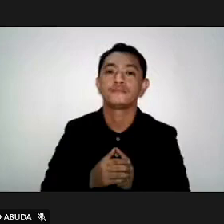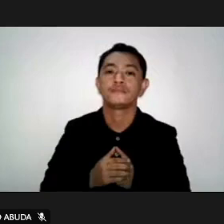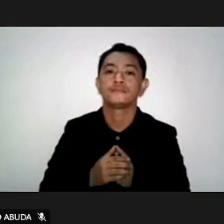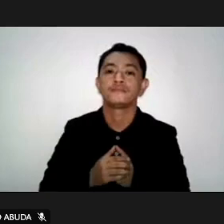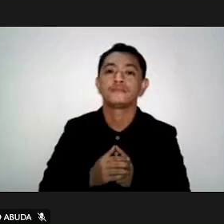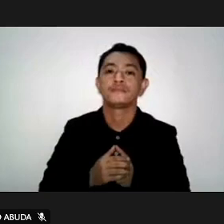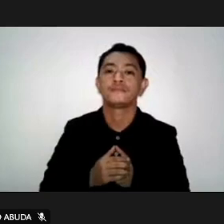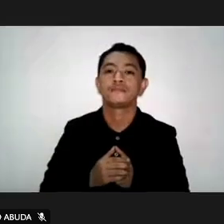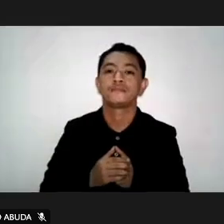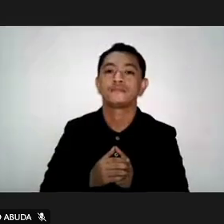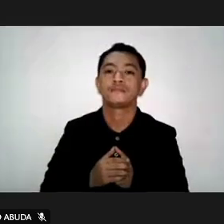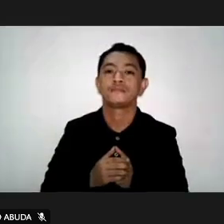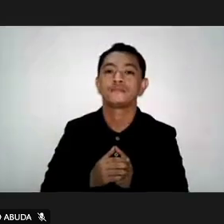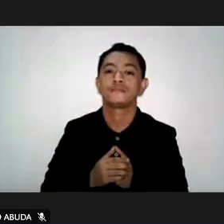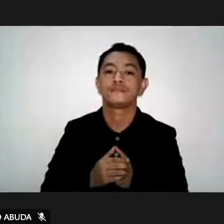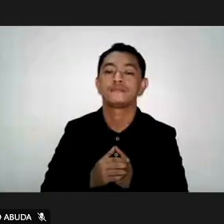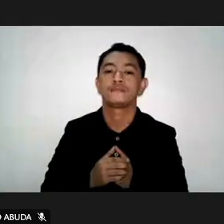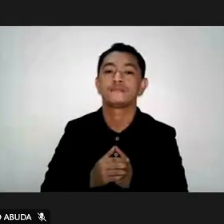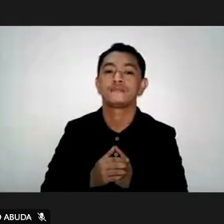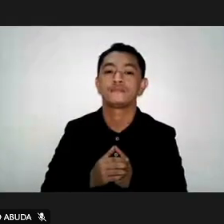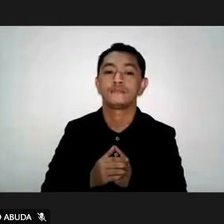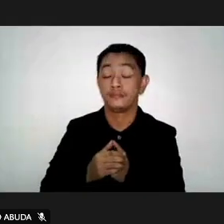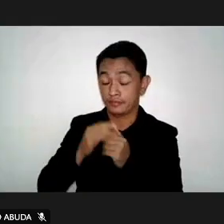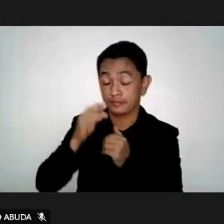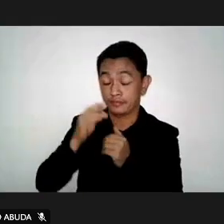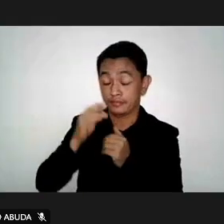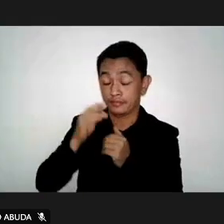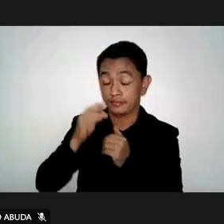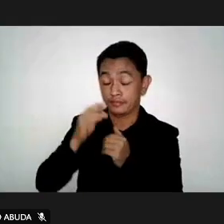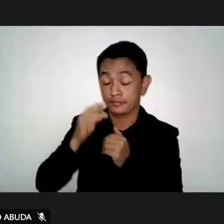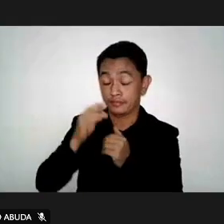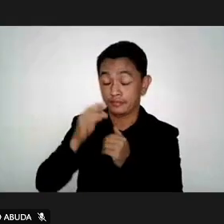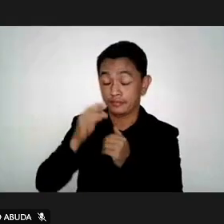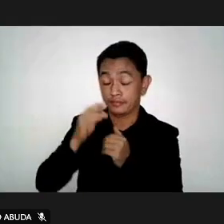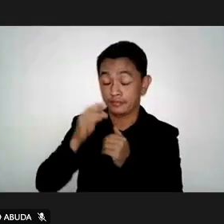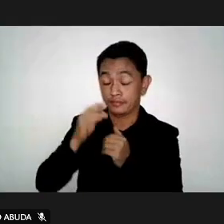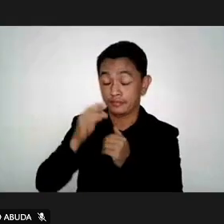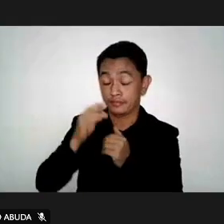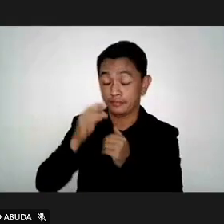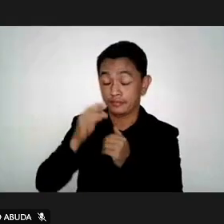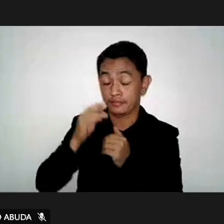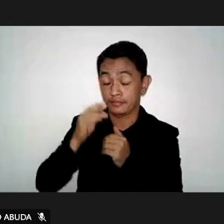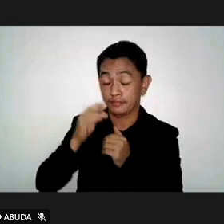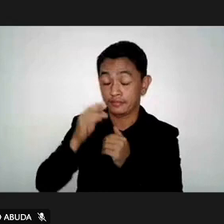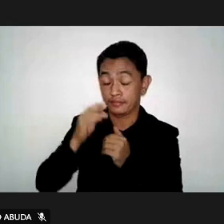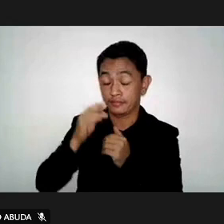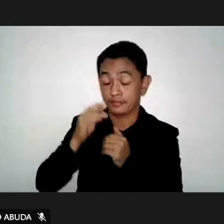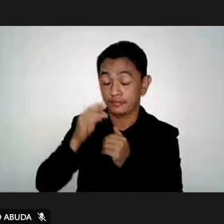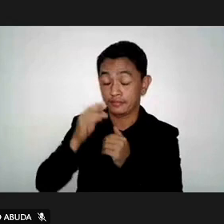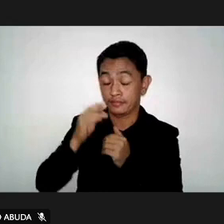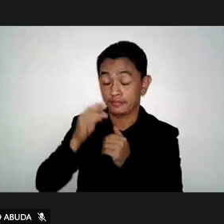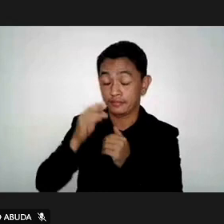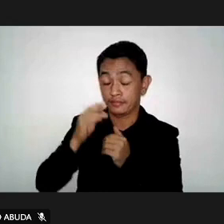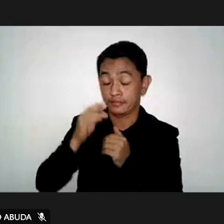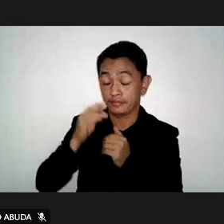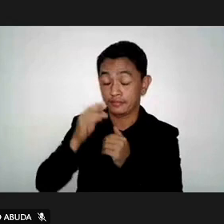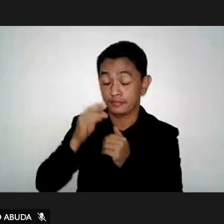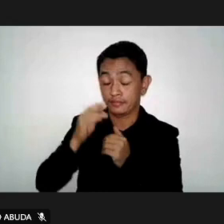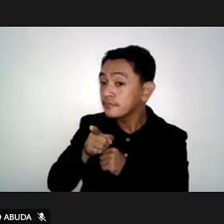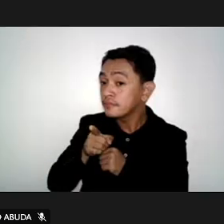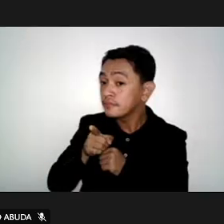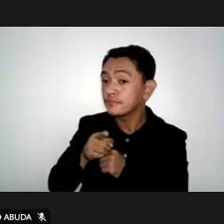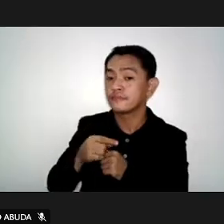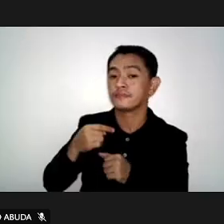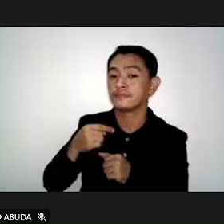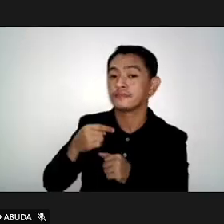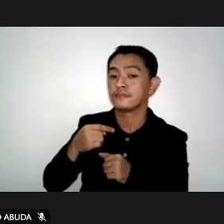personalized tech-infused learning. Thank you. Thank you. Thank you, Ms. Emma. I see Teacher Hazel is also